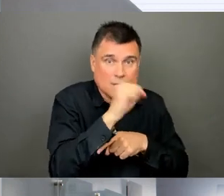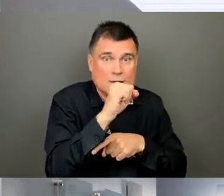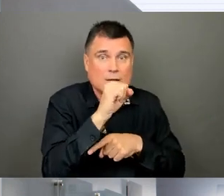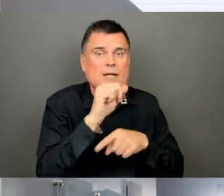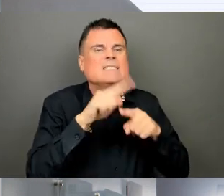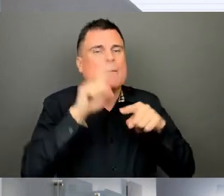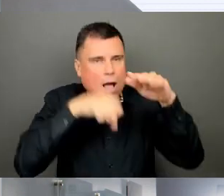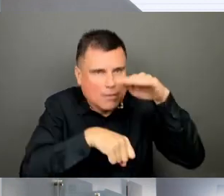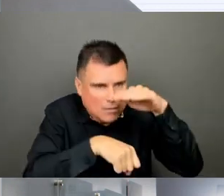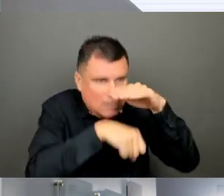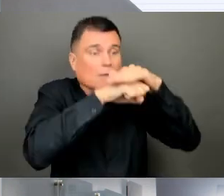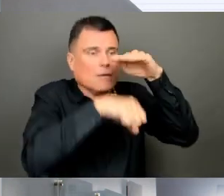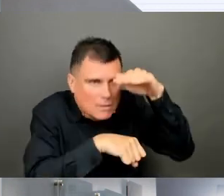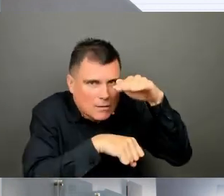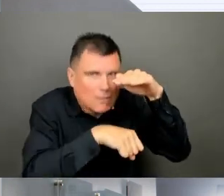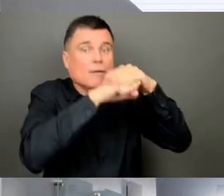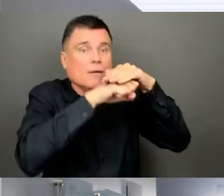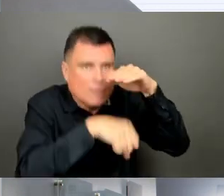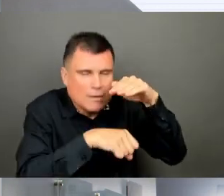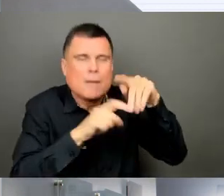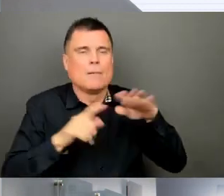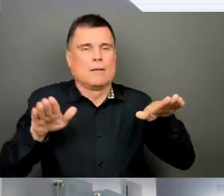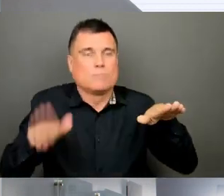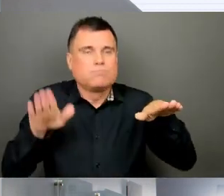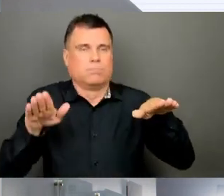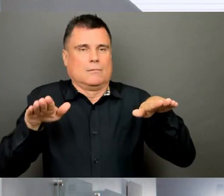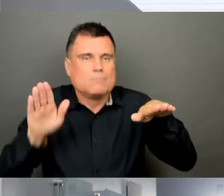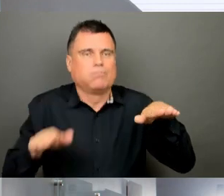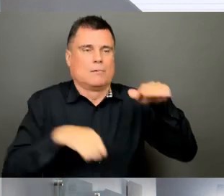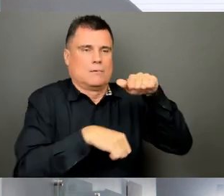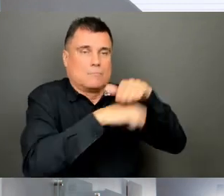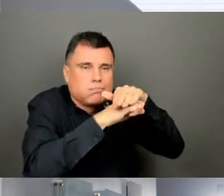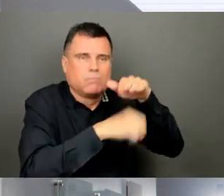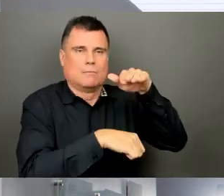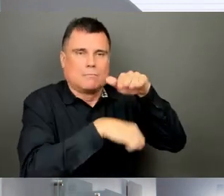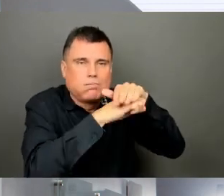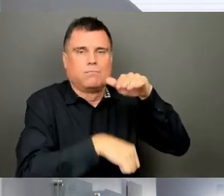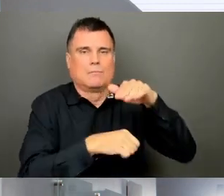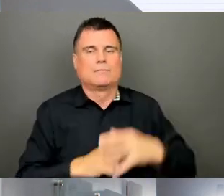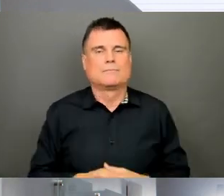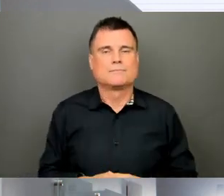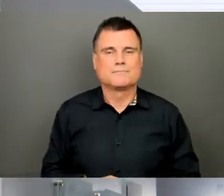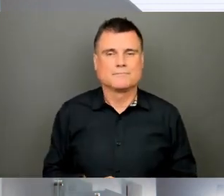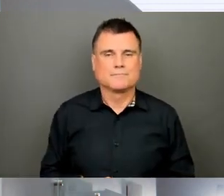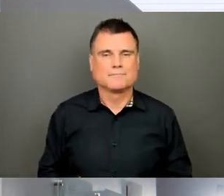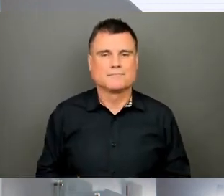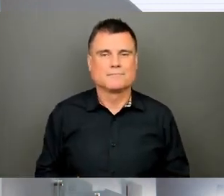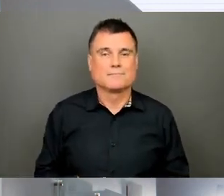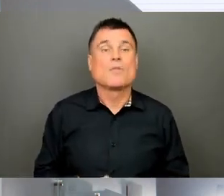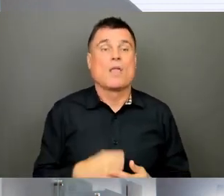a ceiling and there's a recoil or a bounce. You're bouncing off it. Boom, boom, boom, boom. All right, so we're going to turn to the